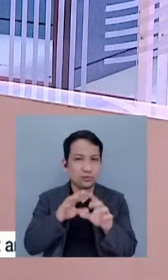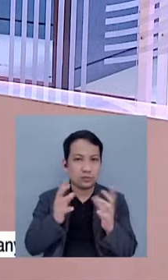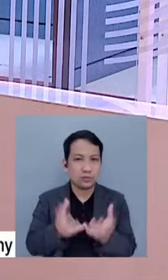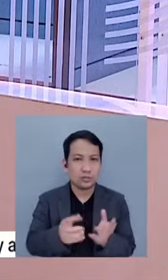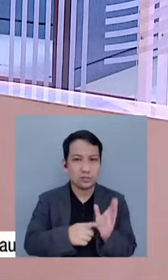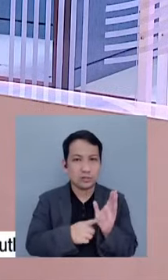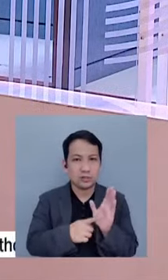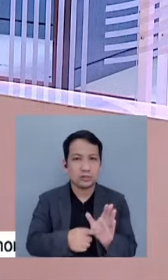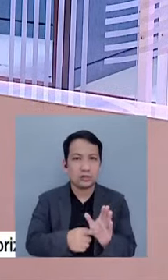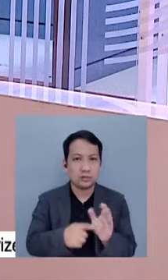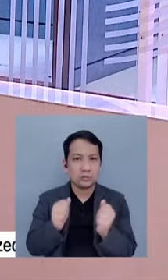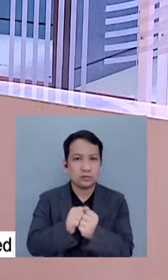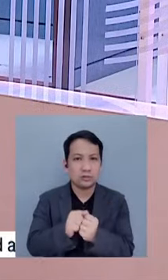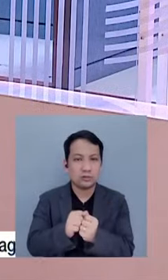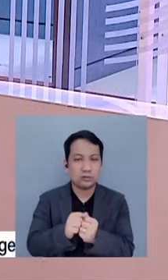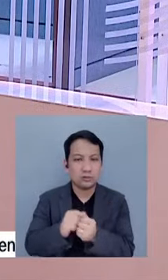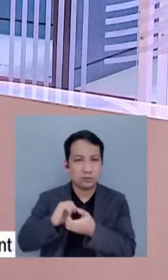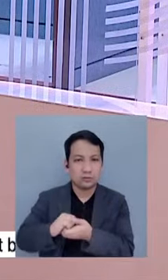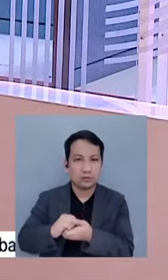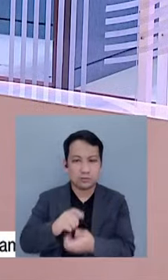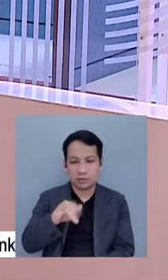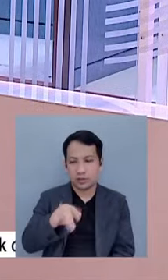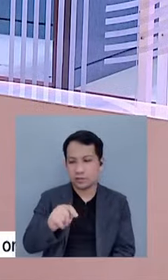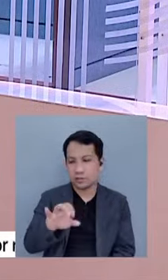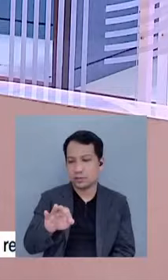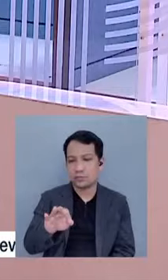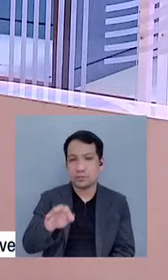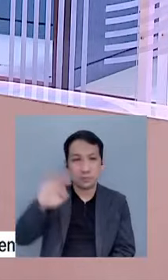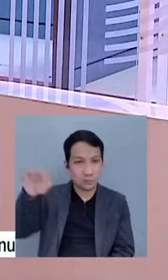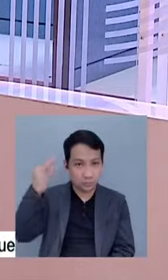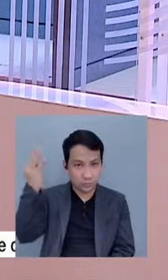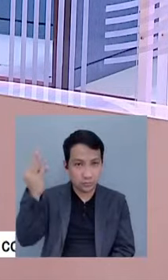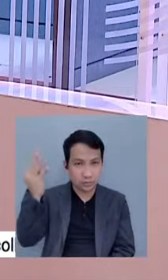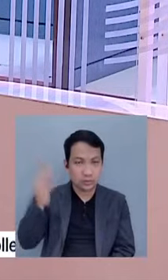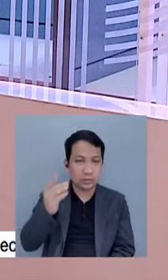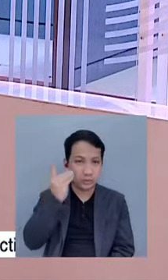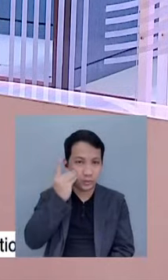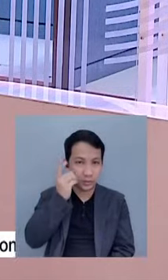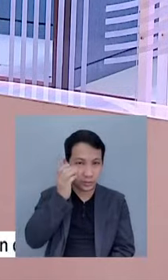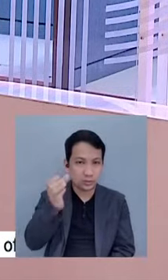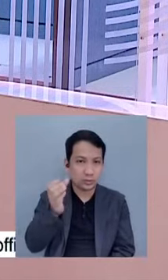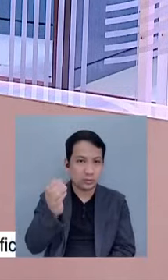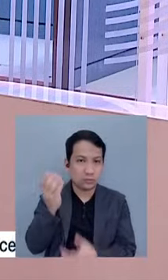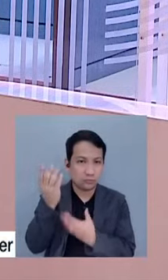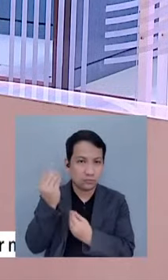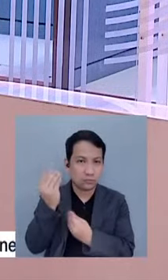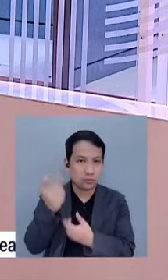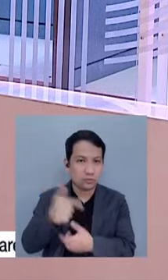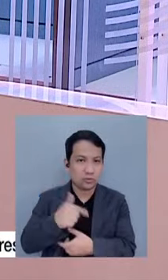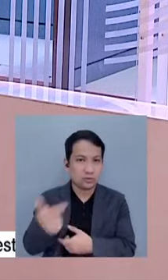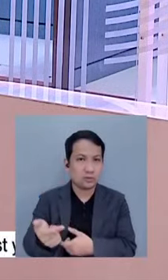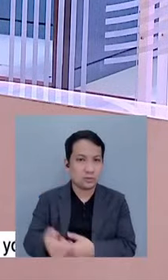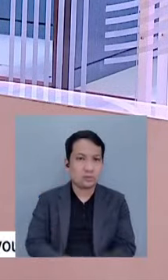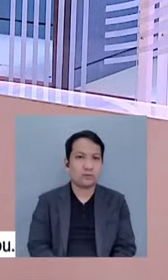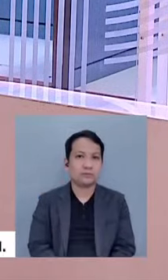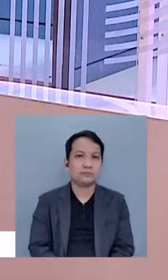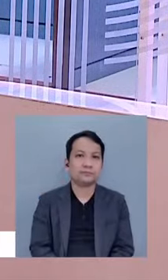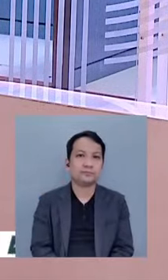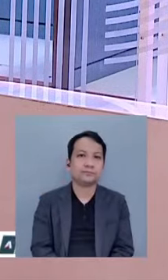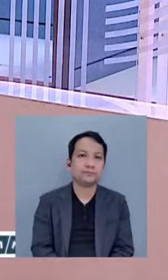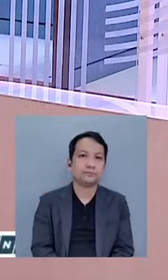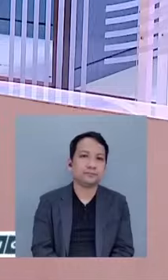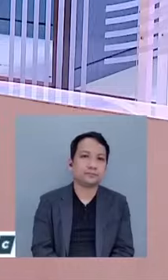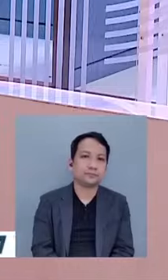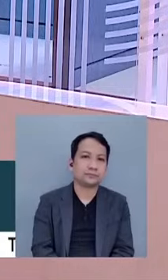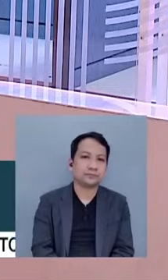her doubles partner bagged an ITF tournament in France. Diane Castillo now joins us with details. Diane, go ahead.